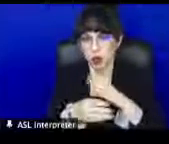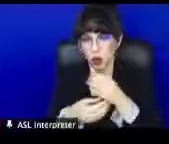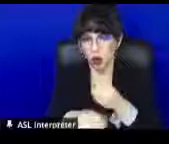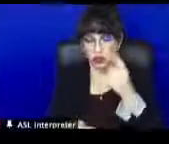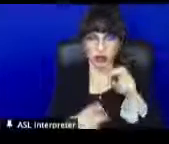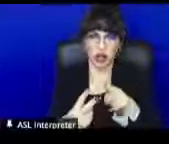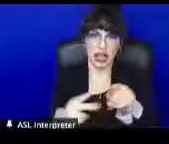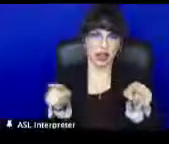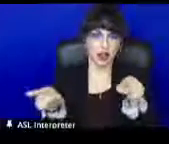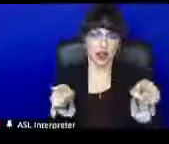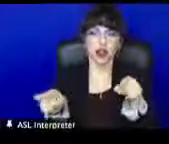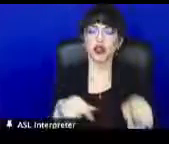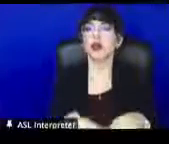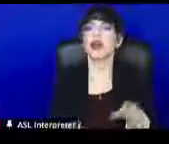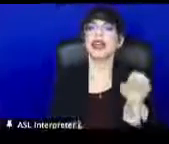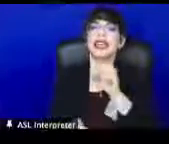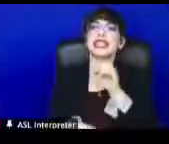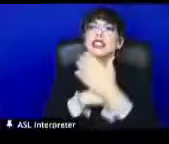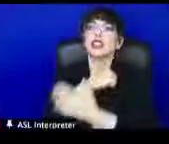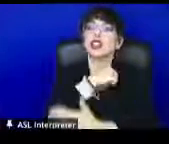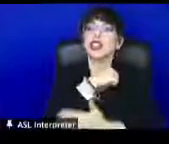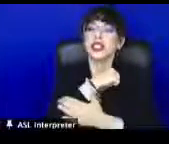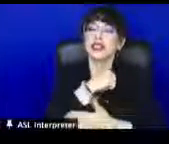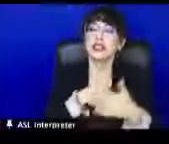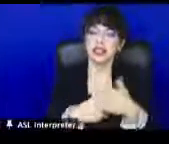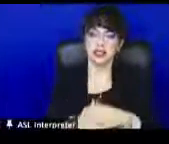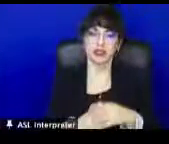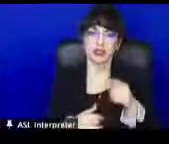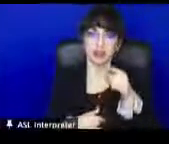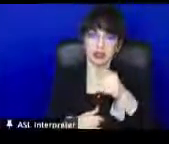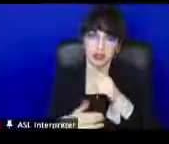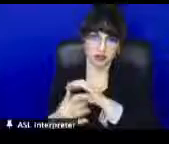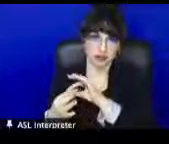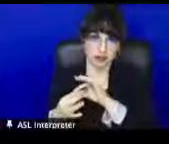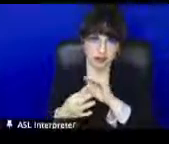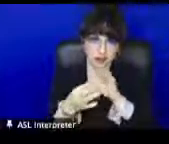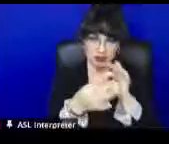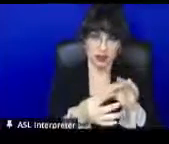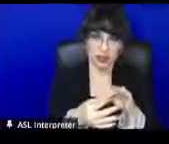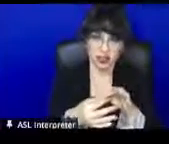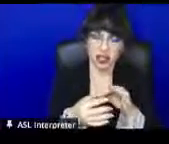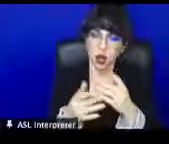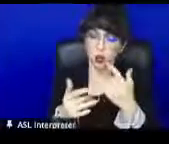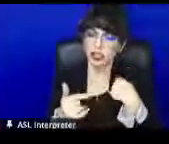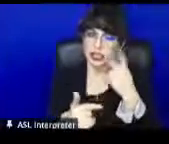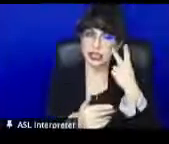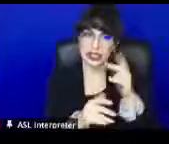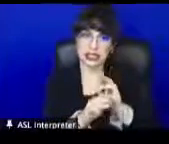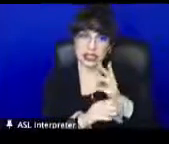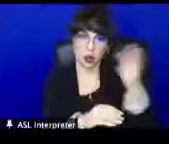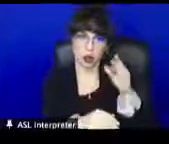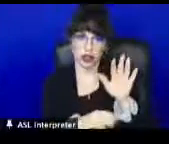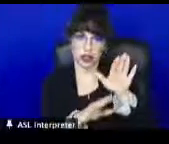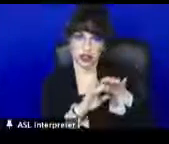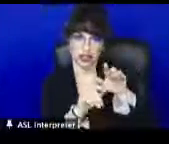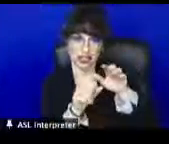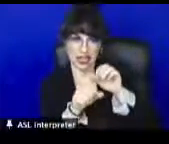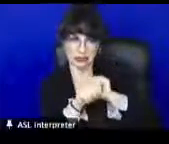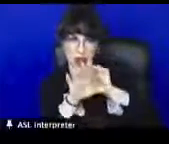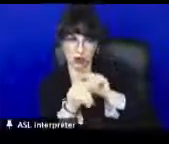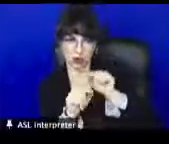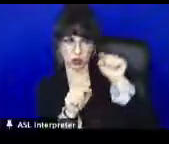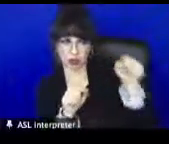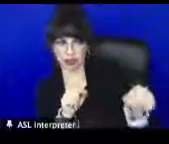Eastern California districts are currently connected to greater population centers on the western slope of the Sierra Nevada and Central Valley that do not share any of